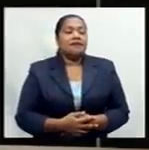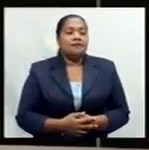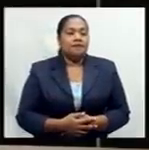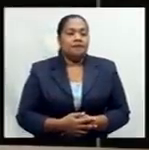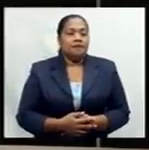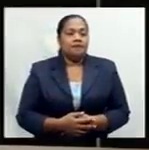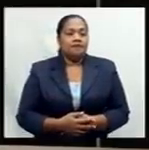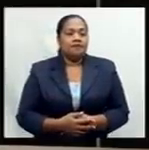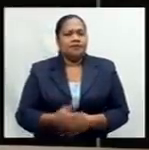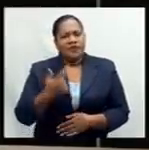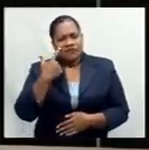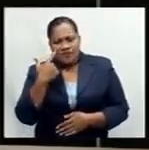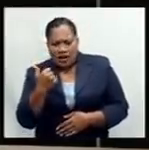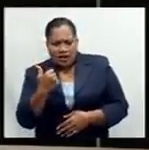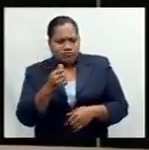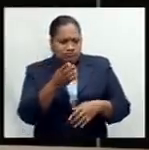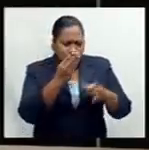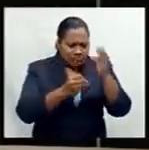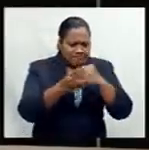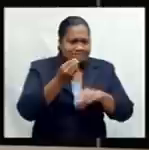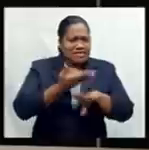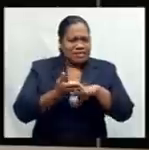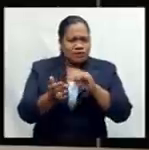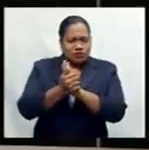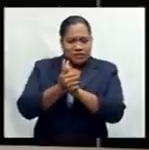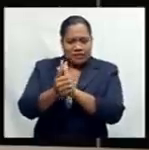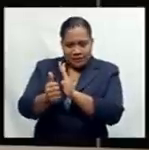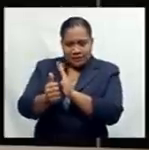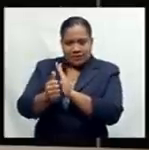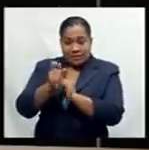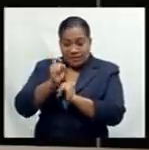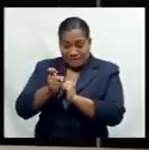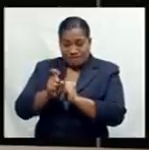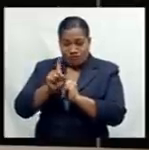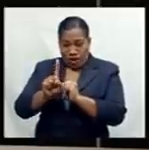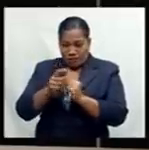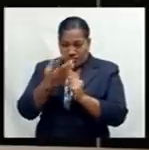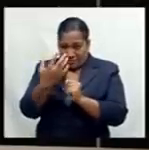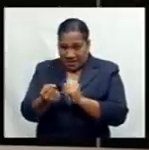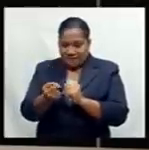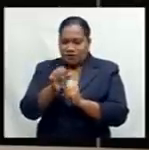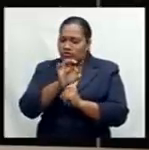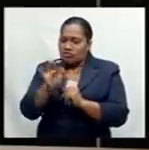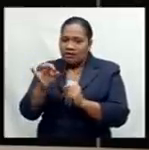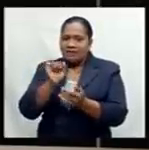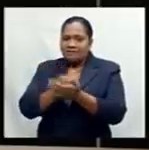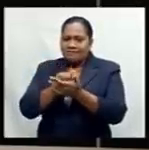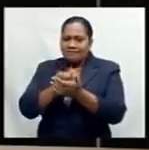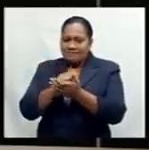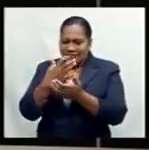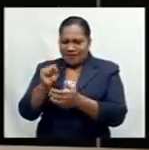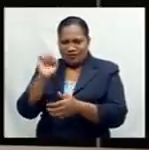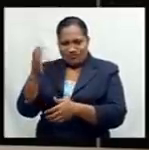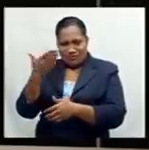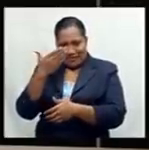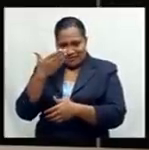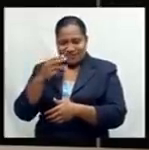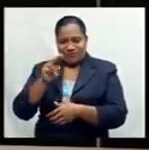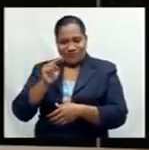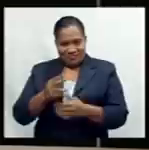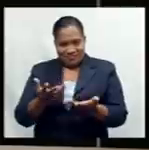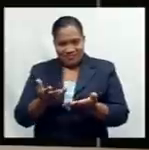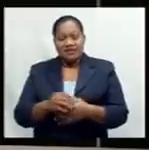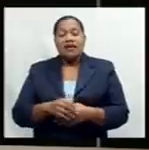Find or learn a new skill set if the one you have is not producing the expected results. These are the sentiments shared